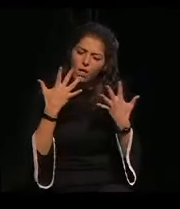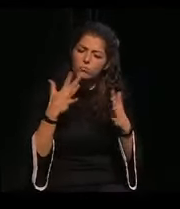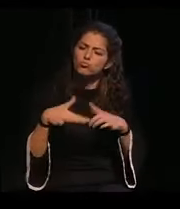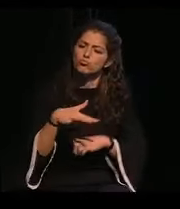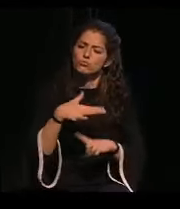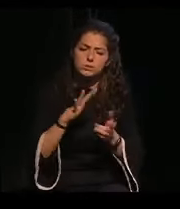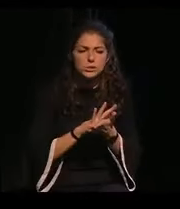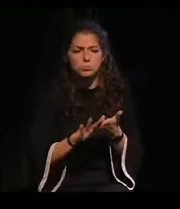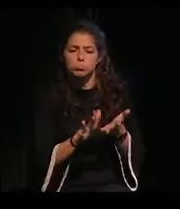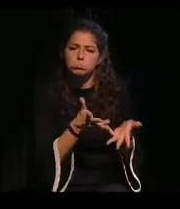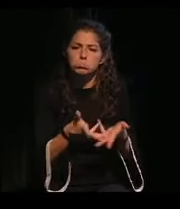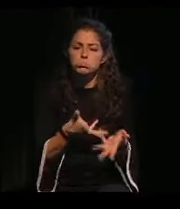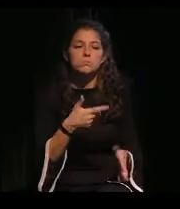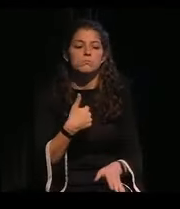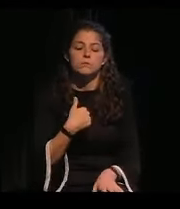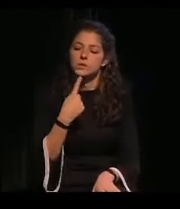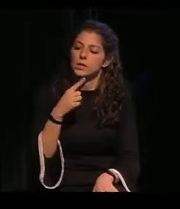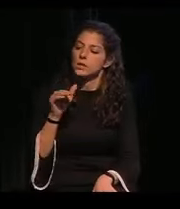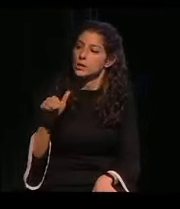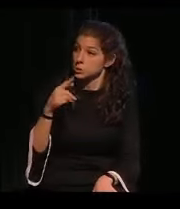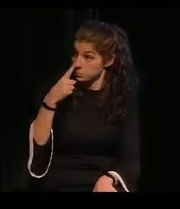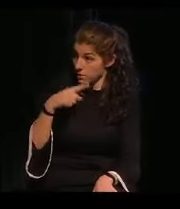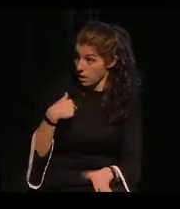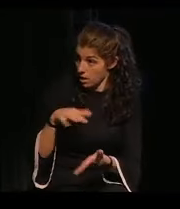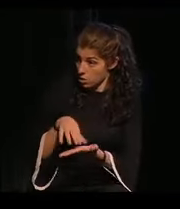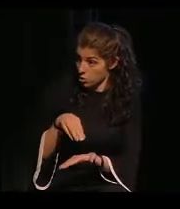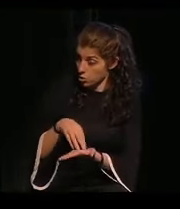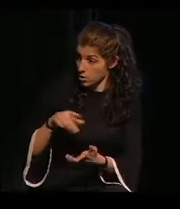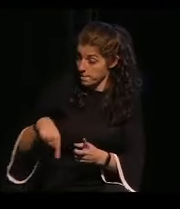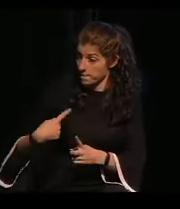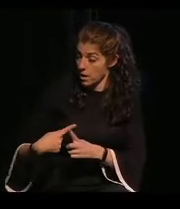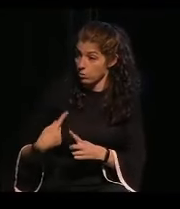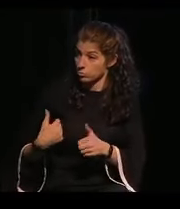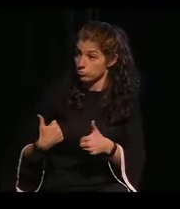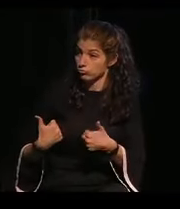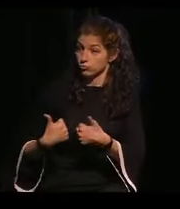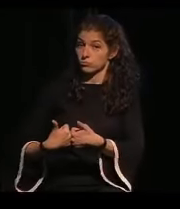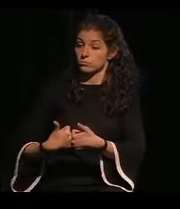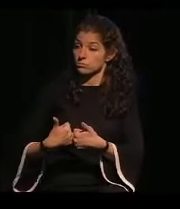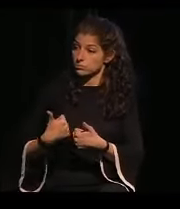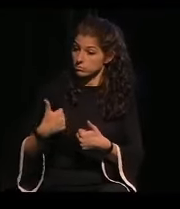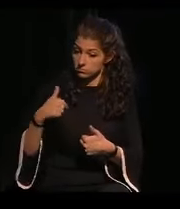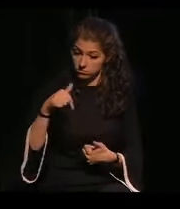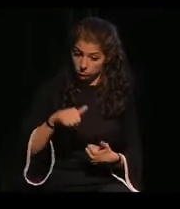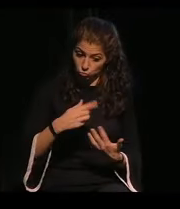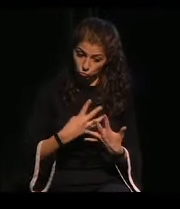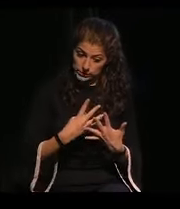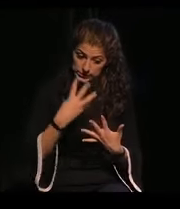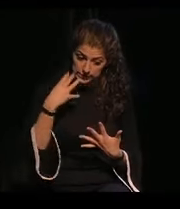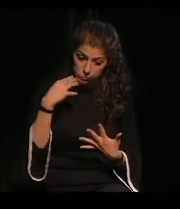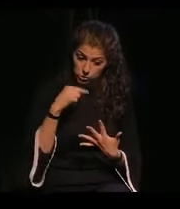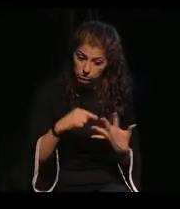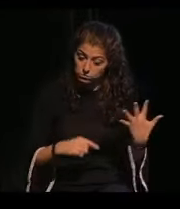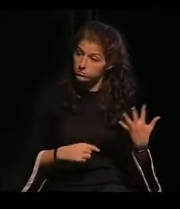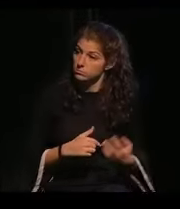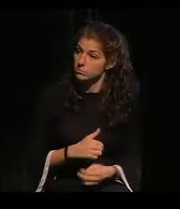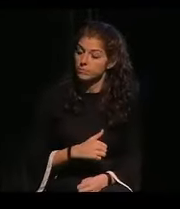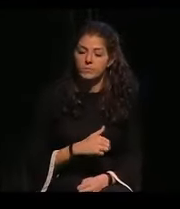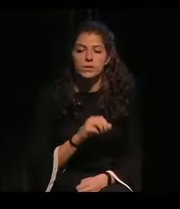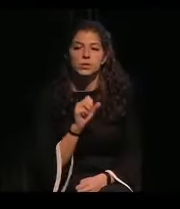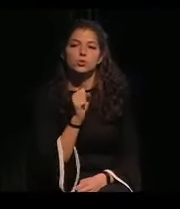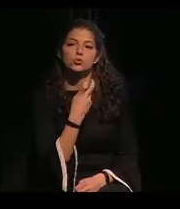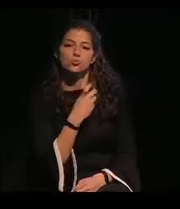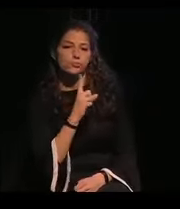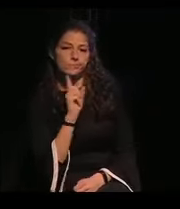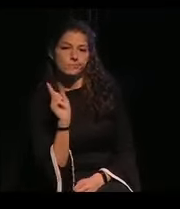officer, and I said, can I learn about the challenges that inmates in this prison face? And she